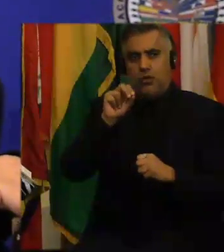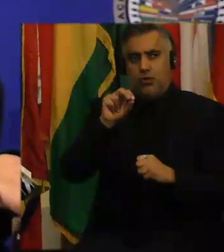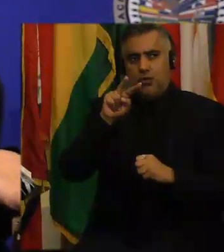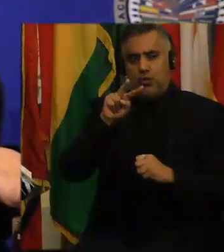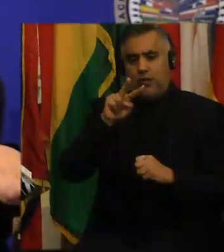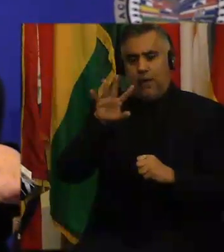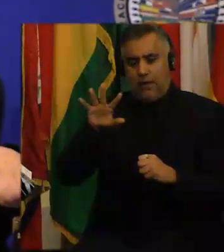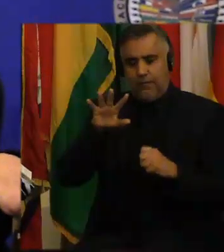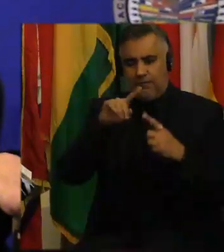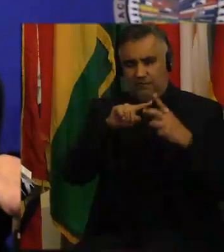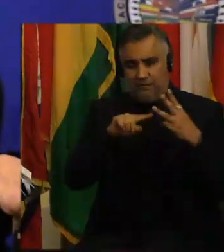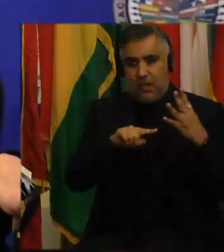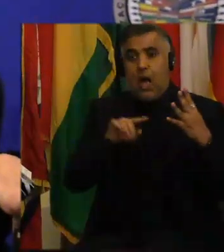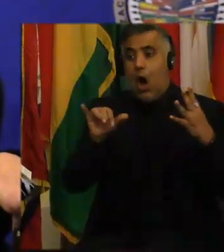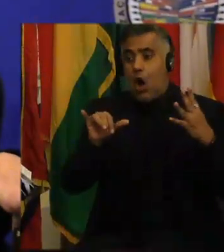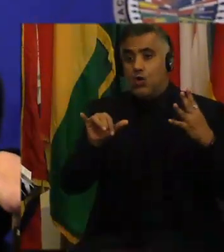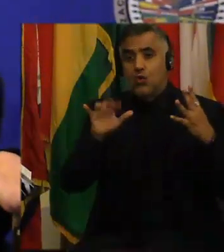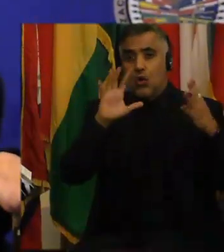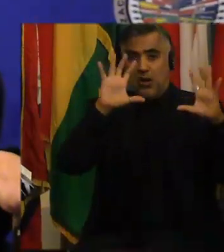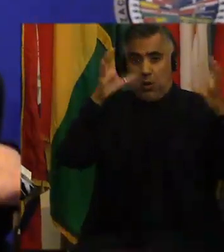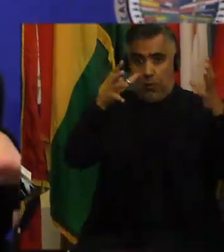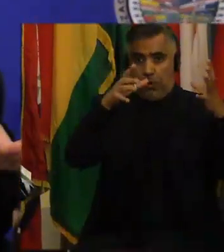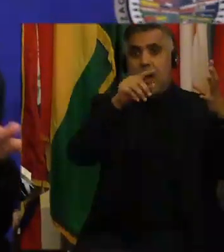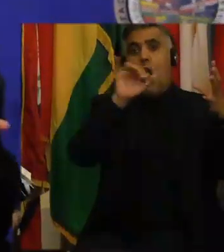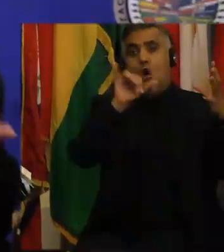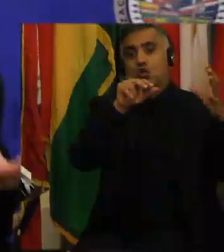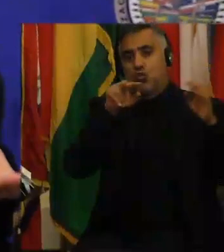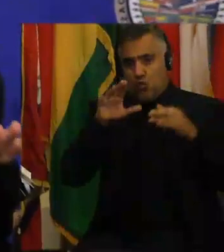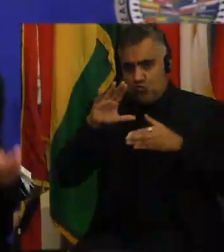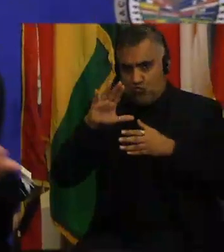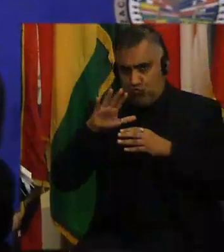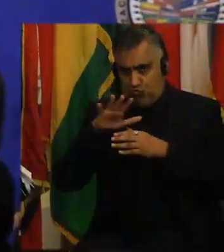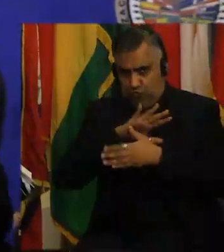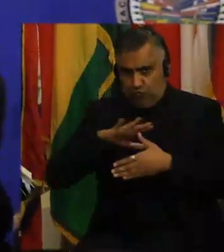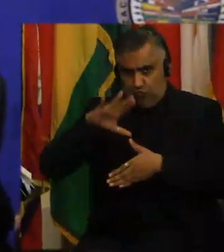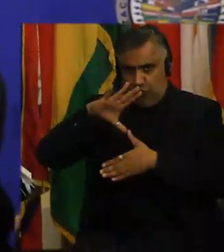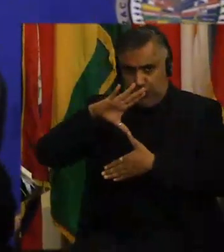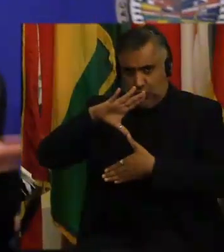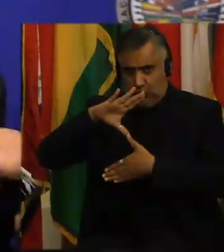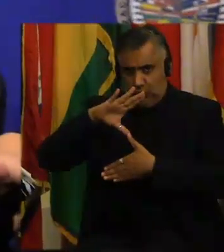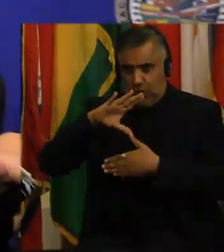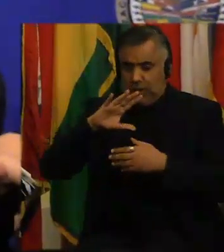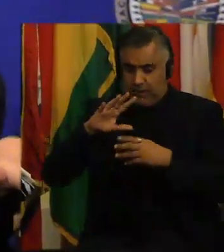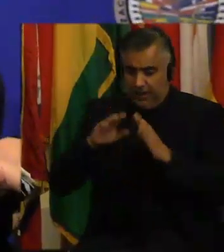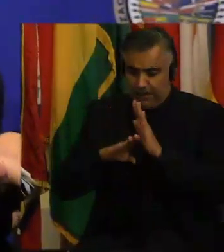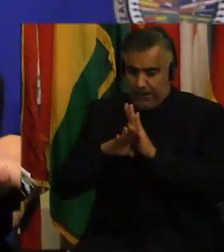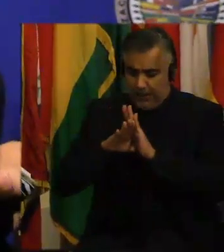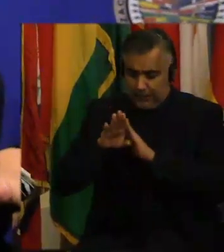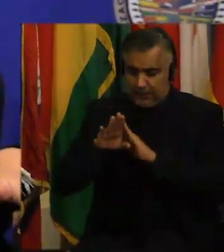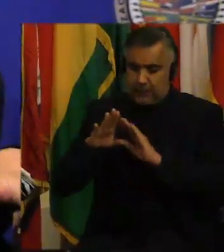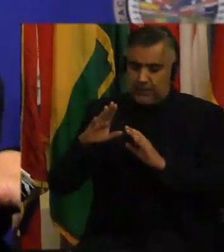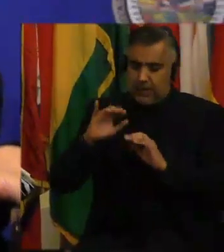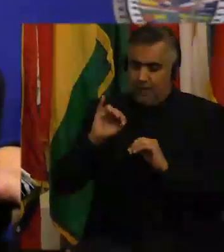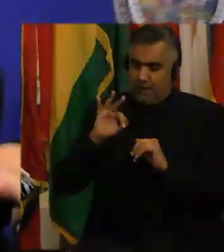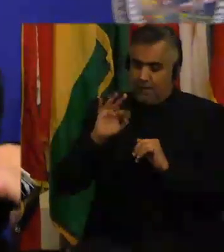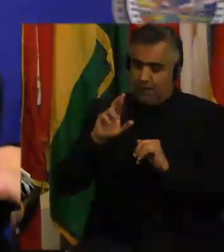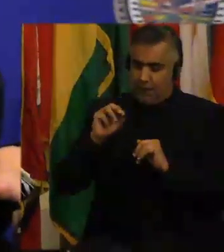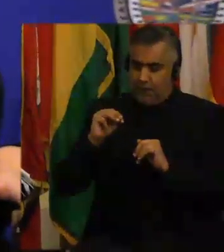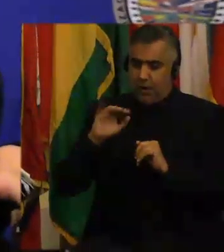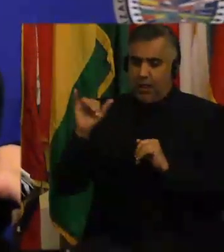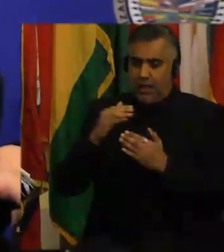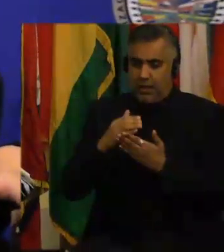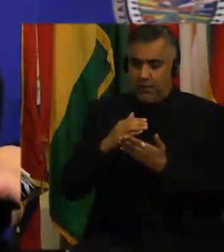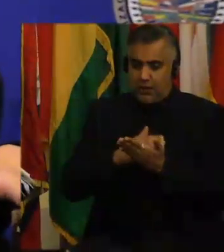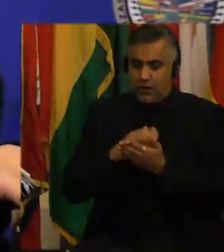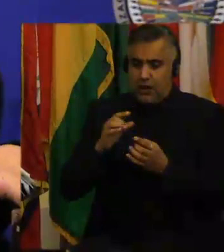1325, but also regional mechanisms that are also building this international framework. Regional mechanisms like